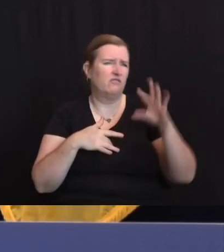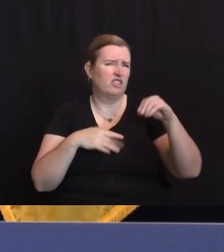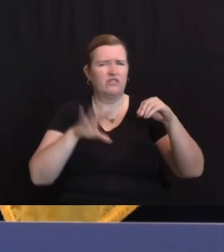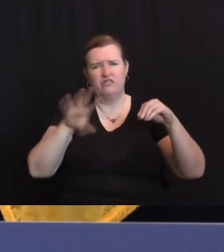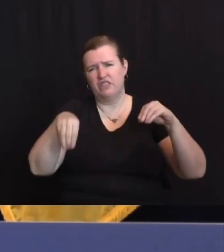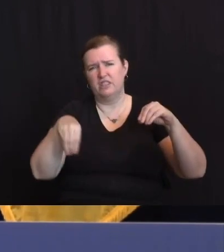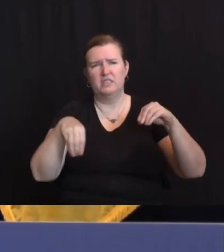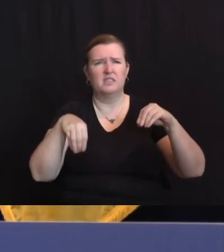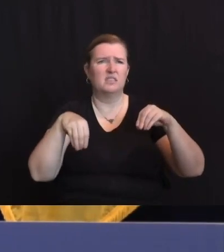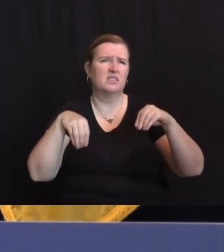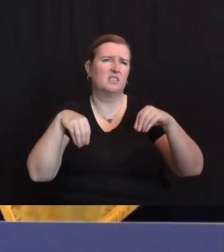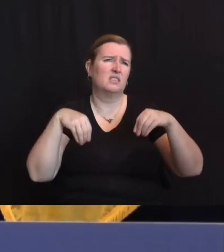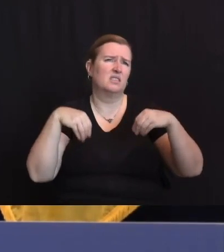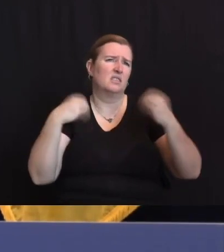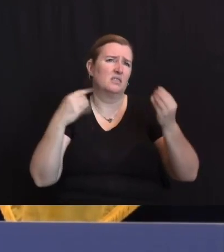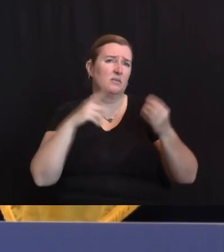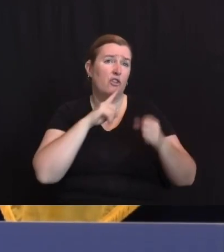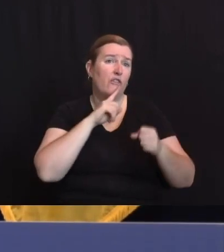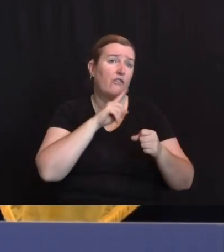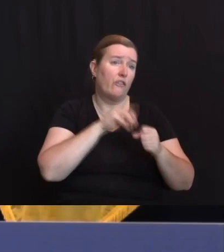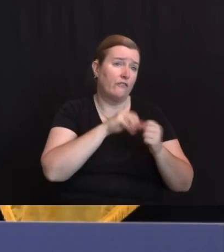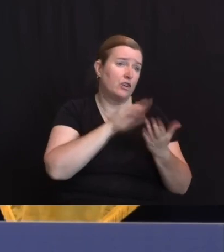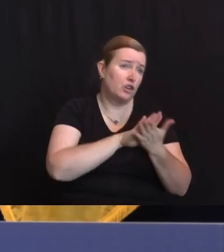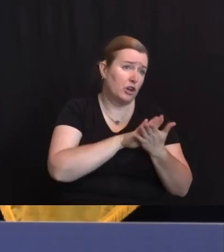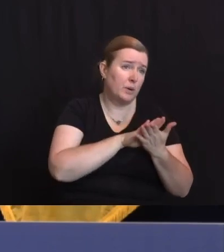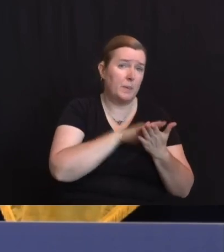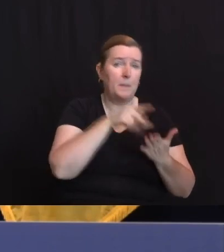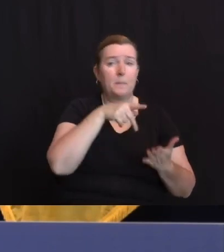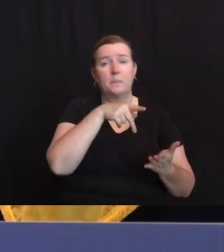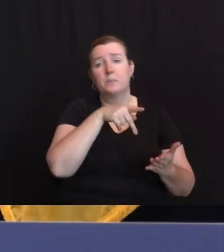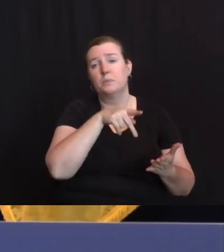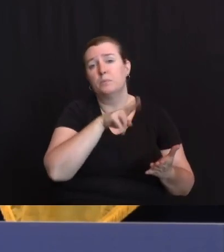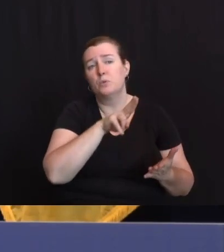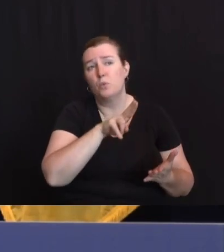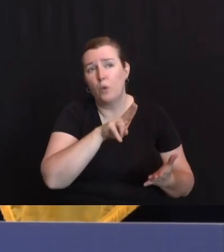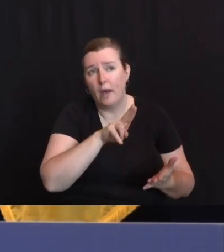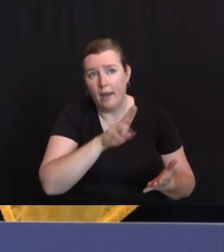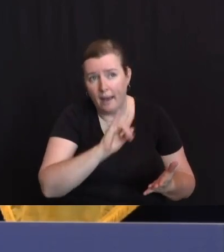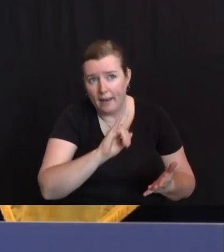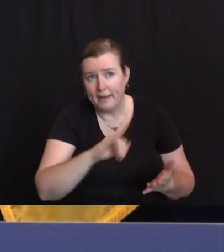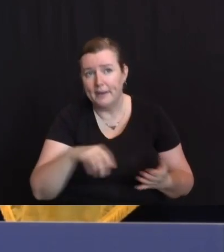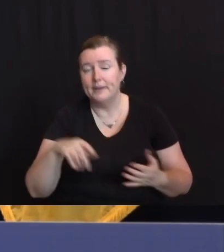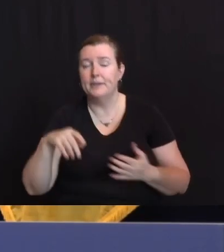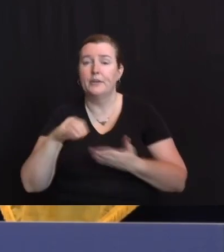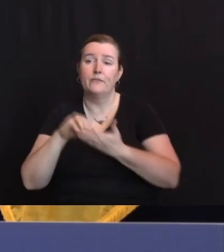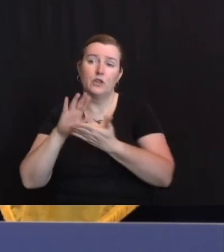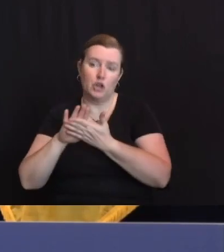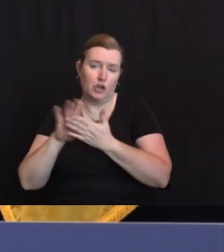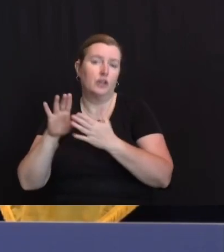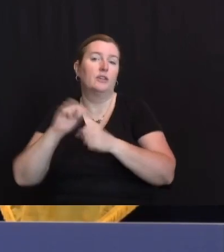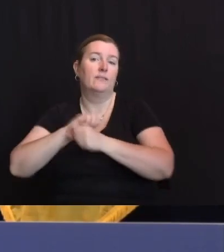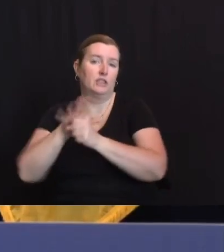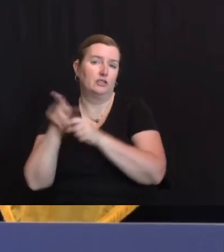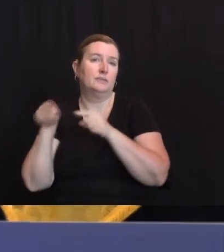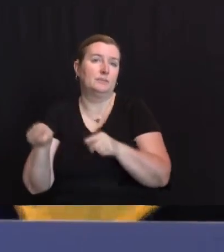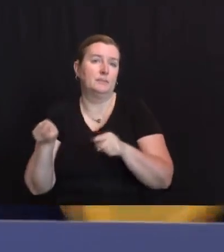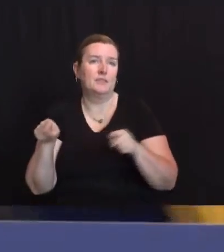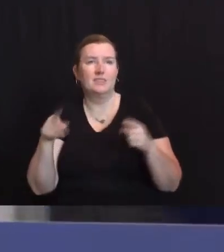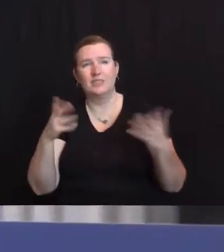Judy, between confirmed and PUI, persons under investigation. But beyond that, any more color you've got? I